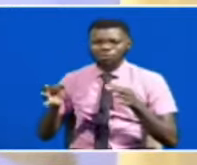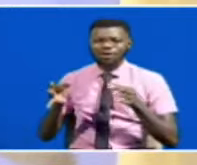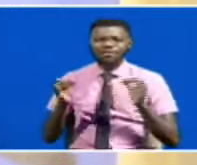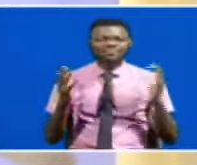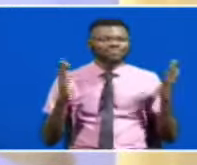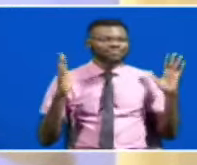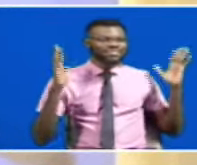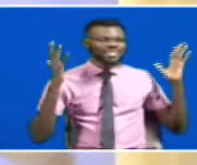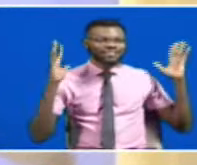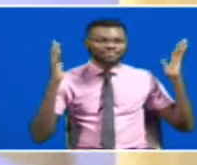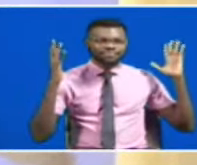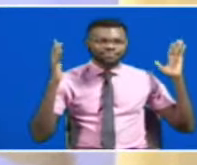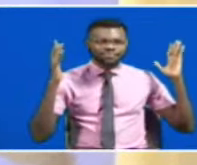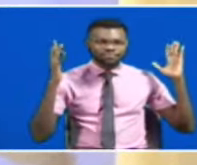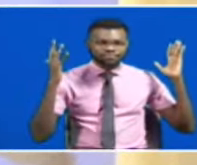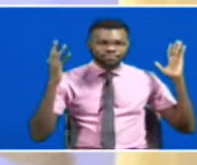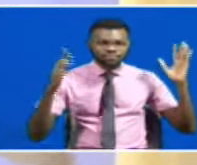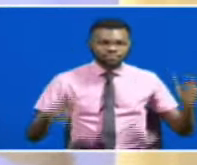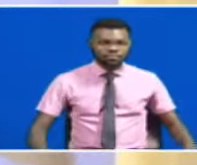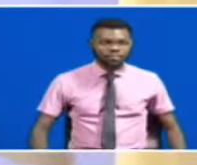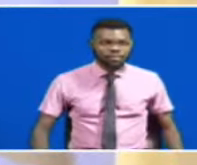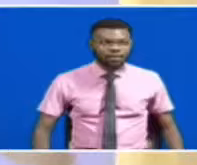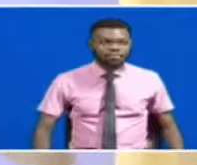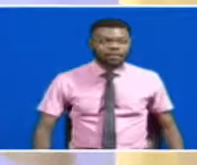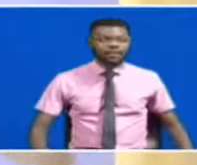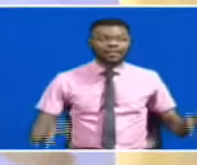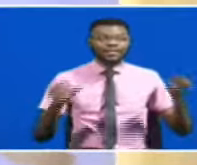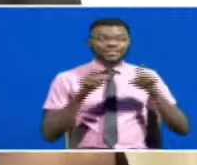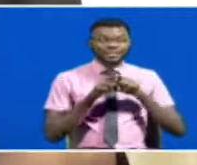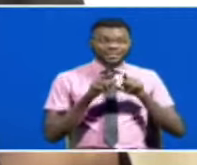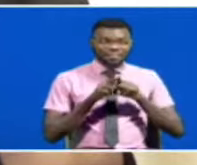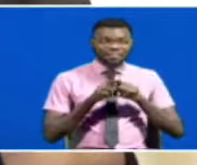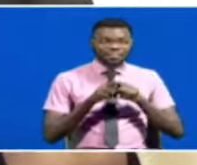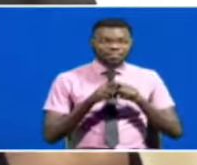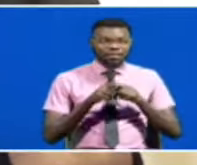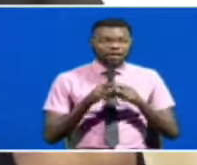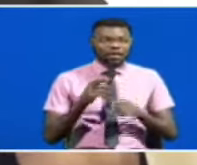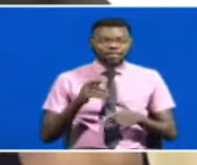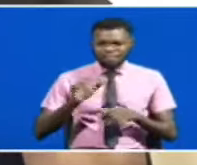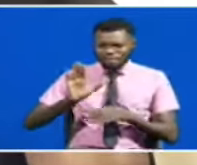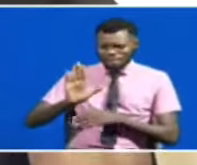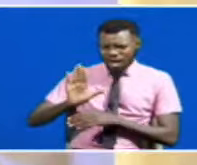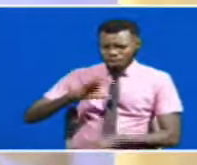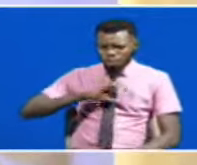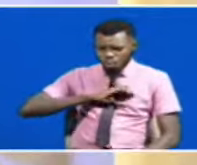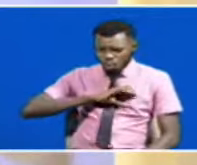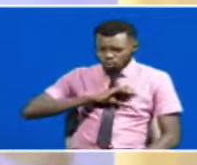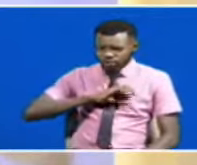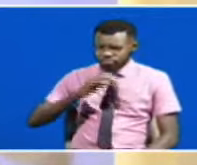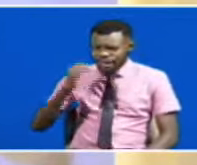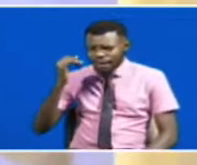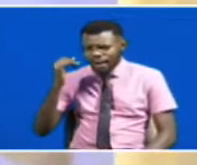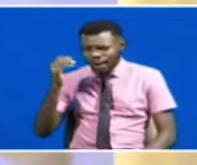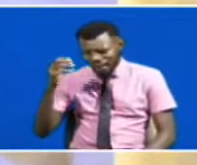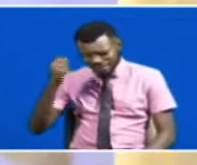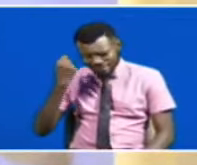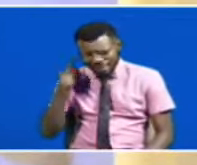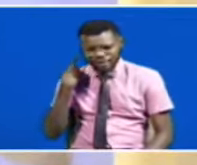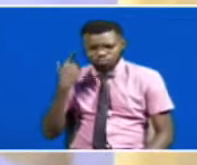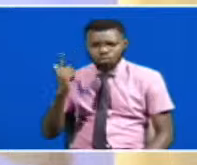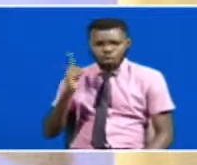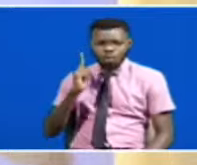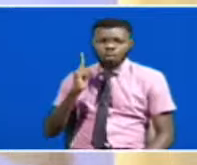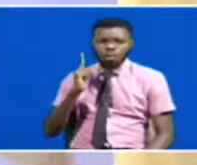based on the evidence, based on the law, and based on their own understanding. And told